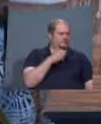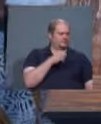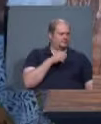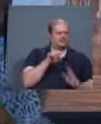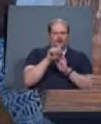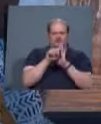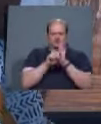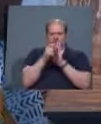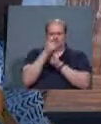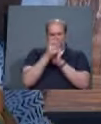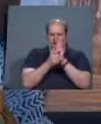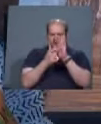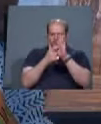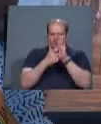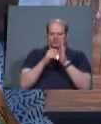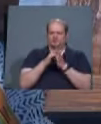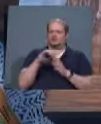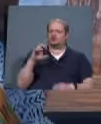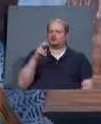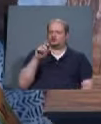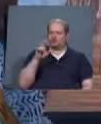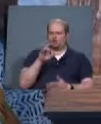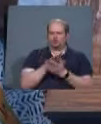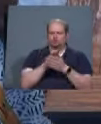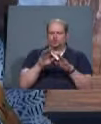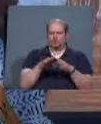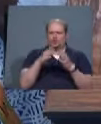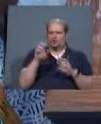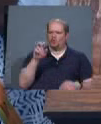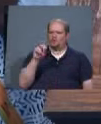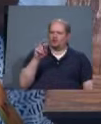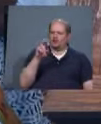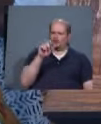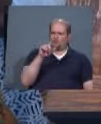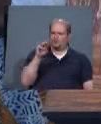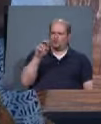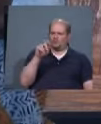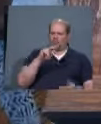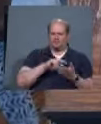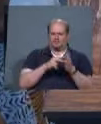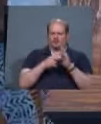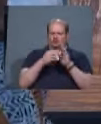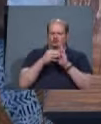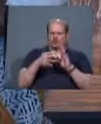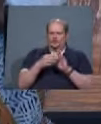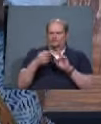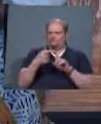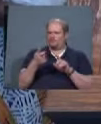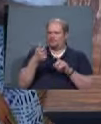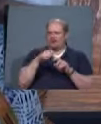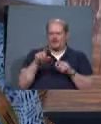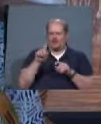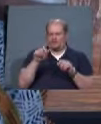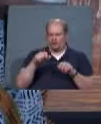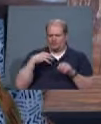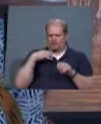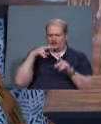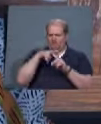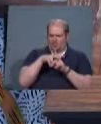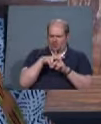State law requires that the charter school is open enrollment, which means that students from anywhere can